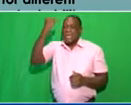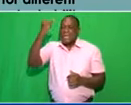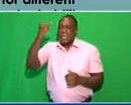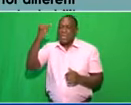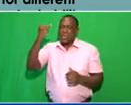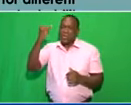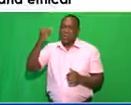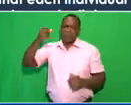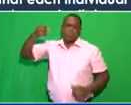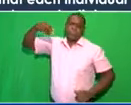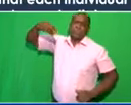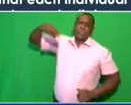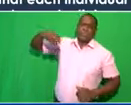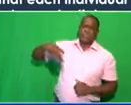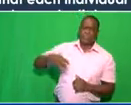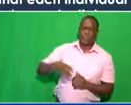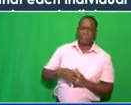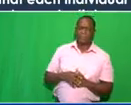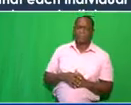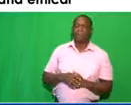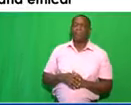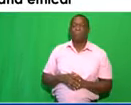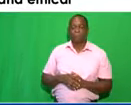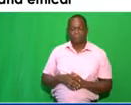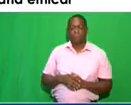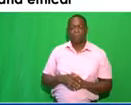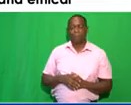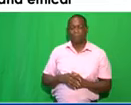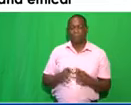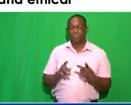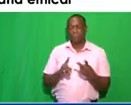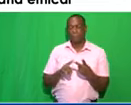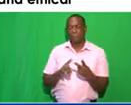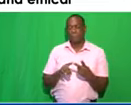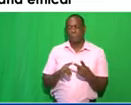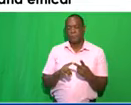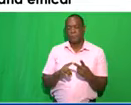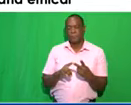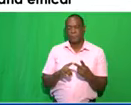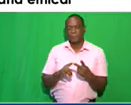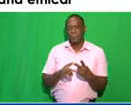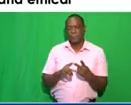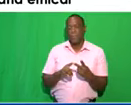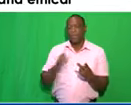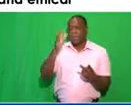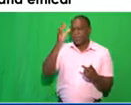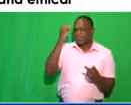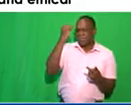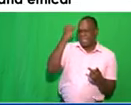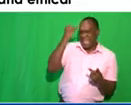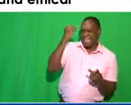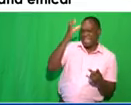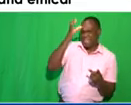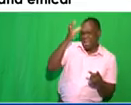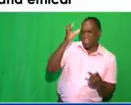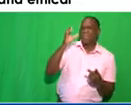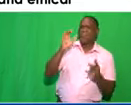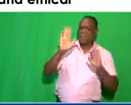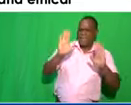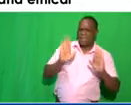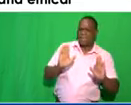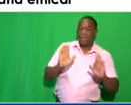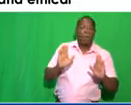academic development of the child. But we also have a conception of excellence that looks at the development of